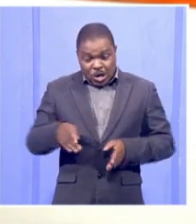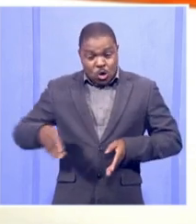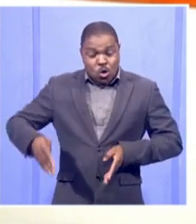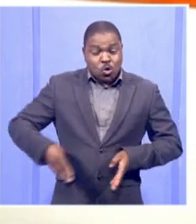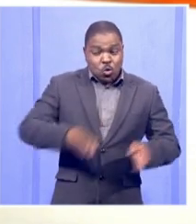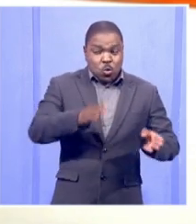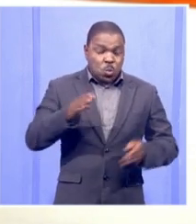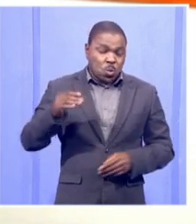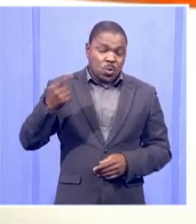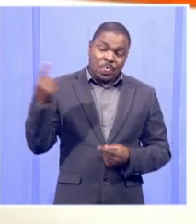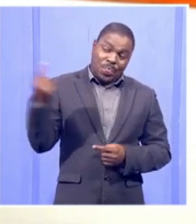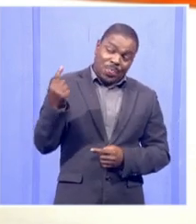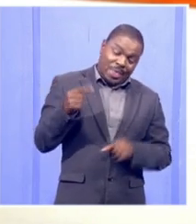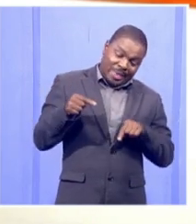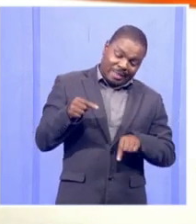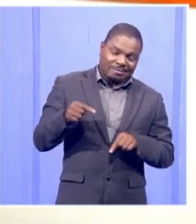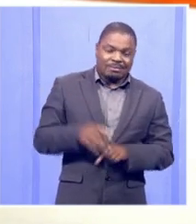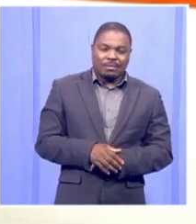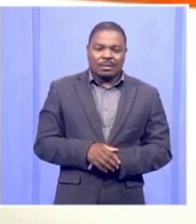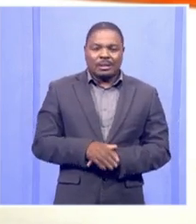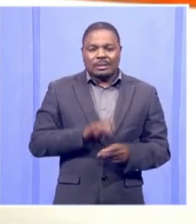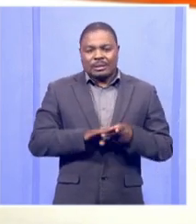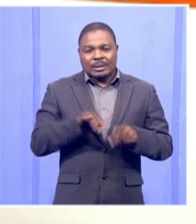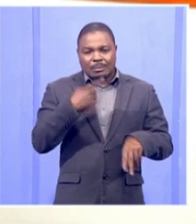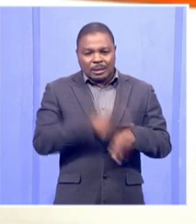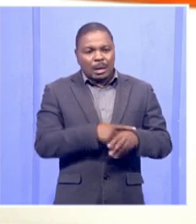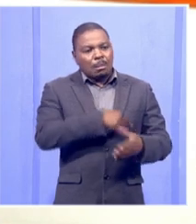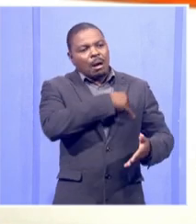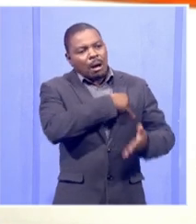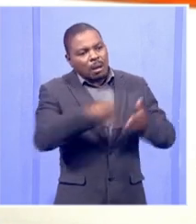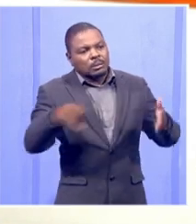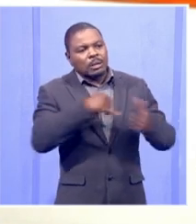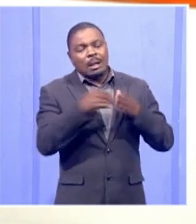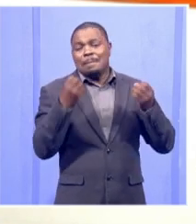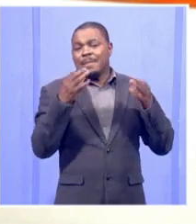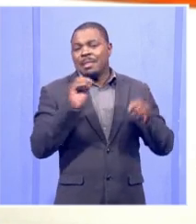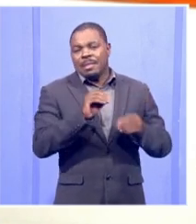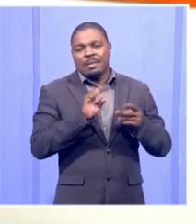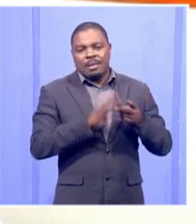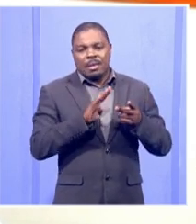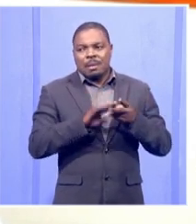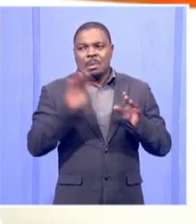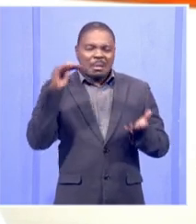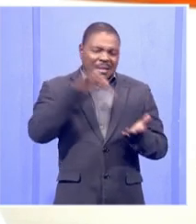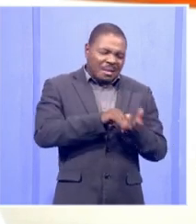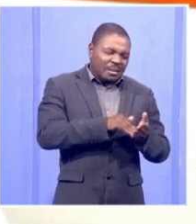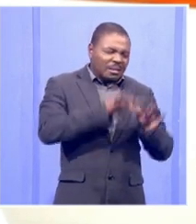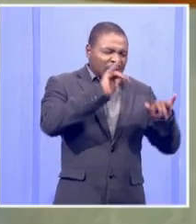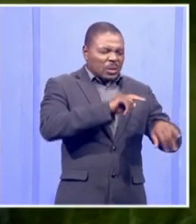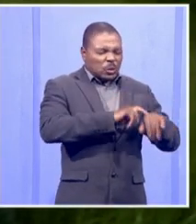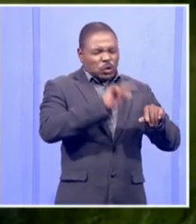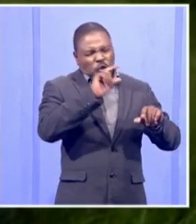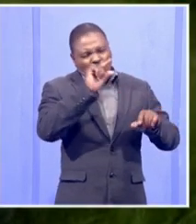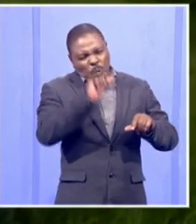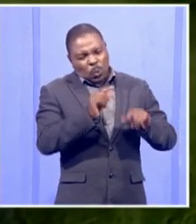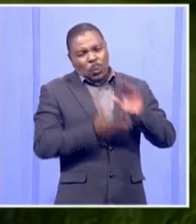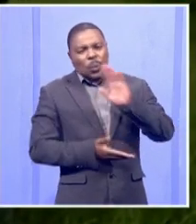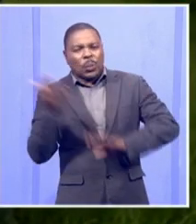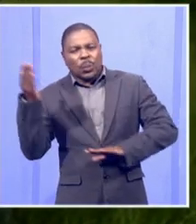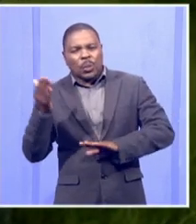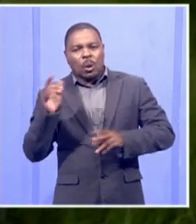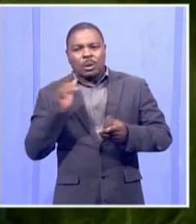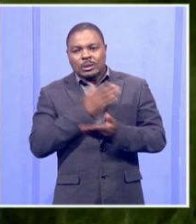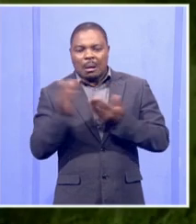And we tend to get a lot of cancellations, we tend to get a lot of people cutting their stay short or even not arriving at all. Visitors